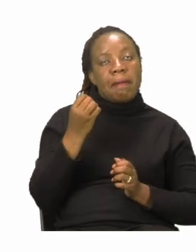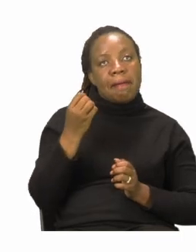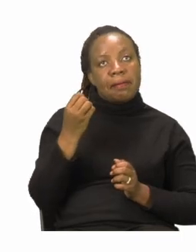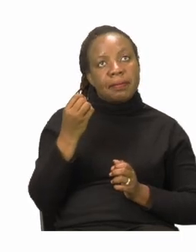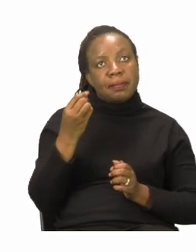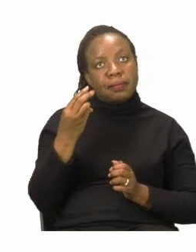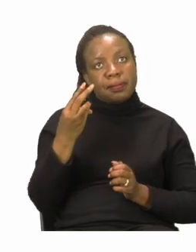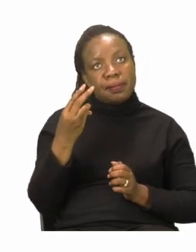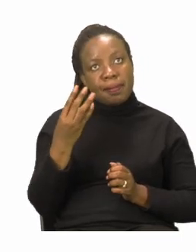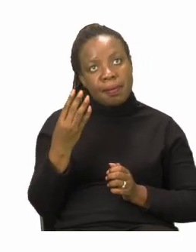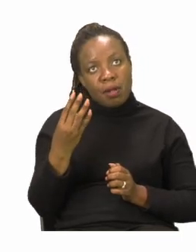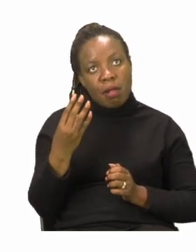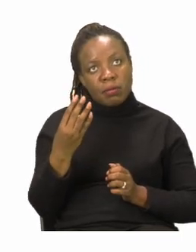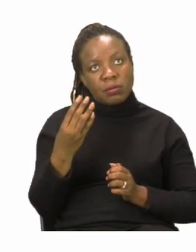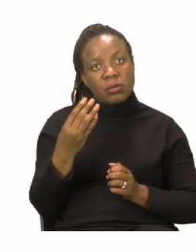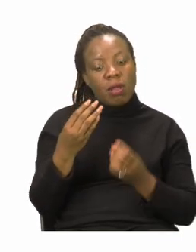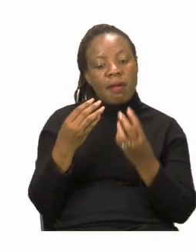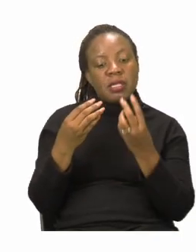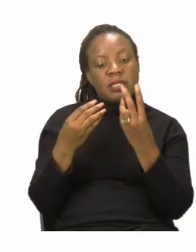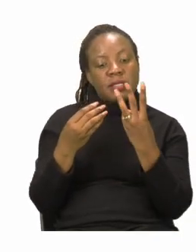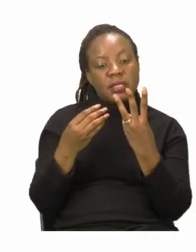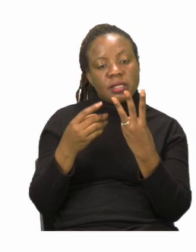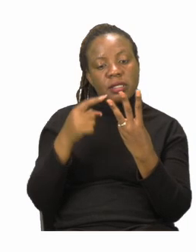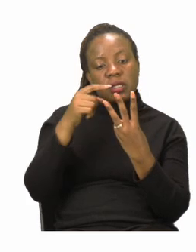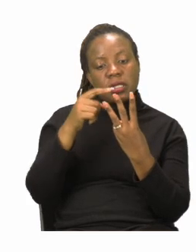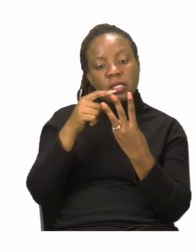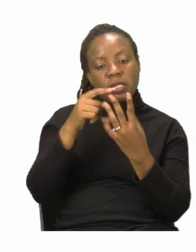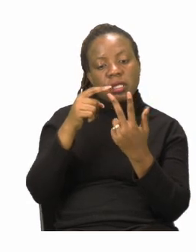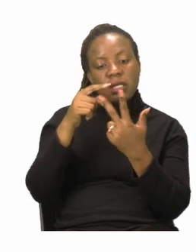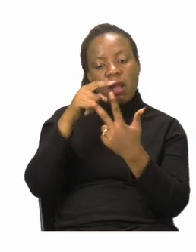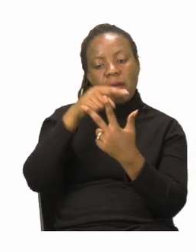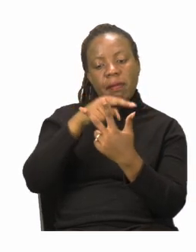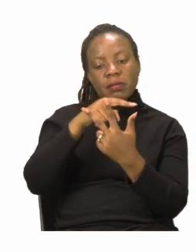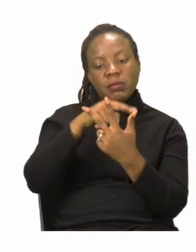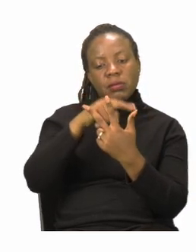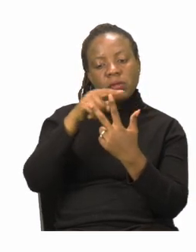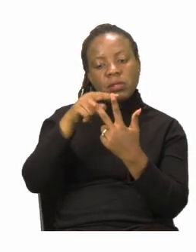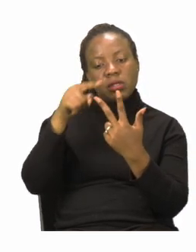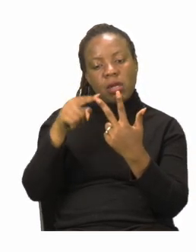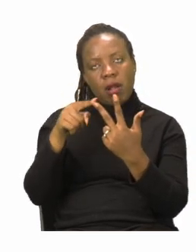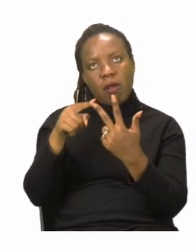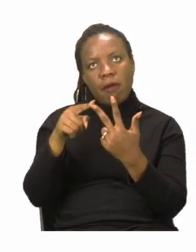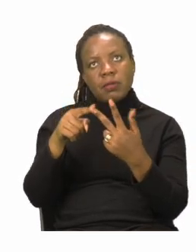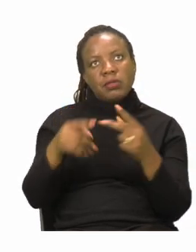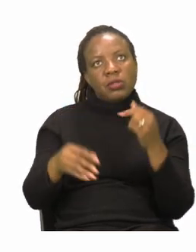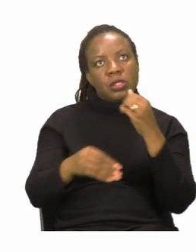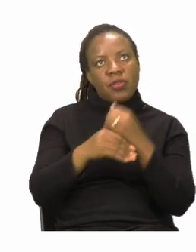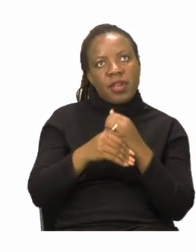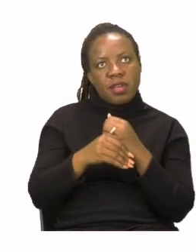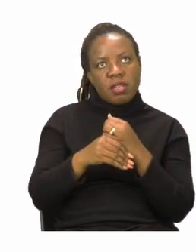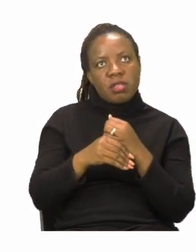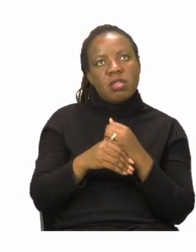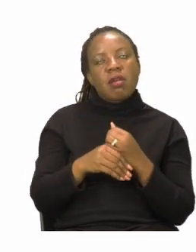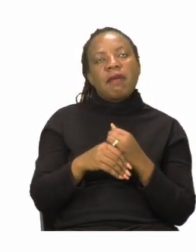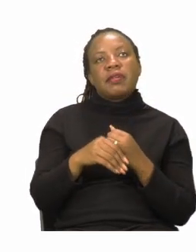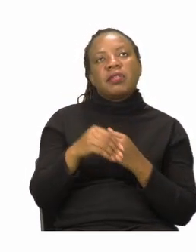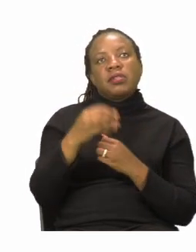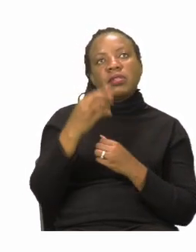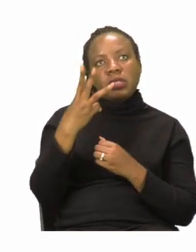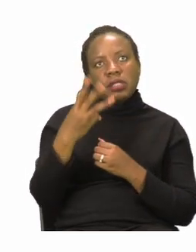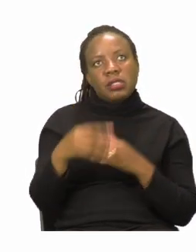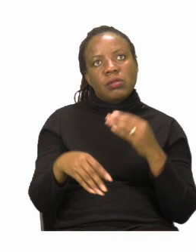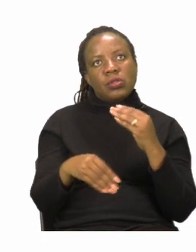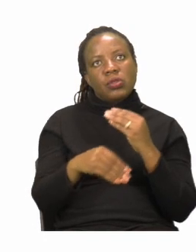count in 3s. Okay. So we are going to do one example together